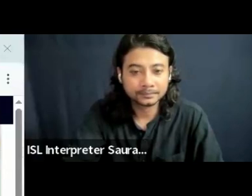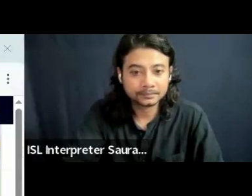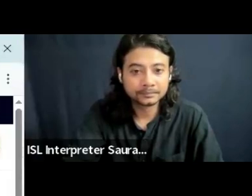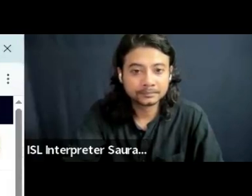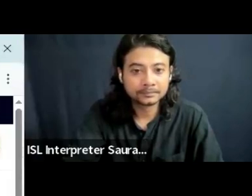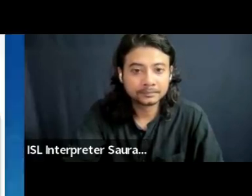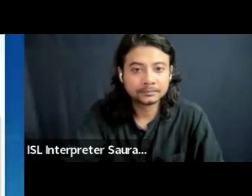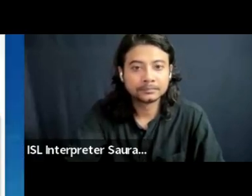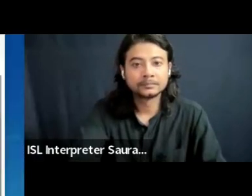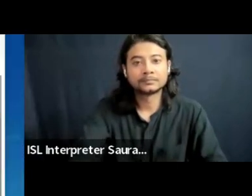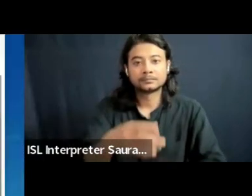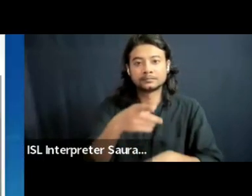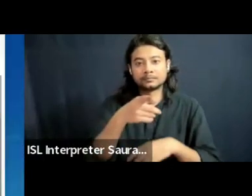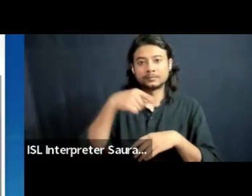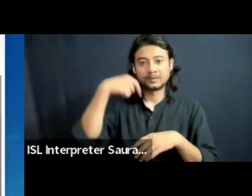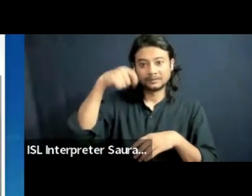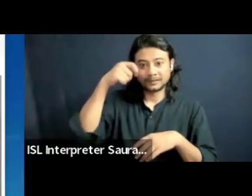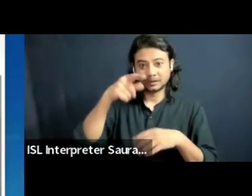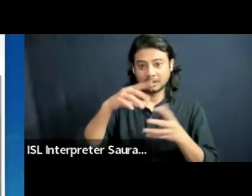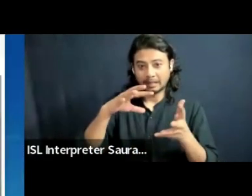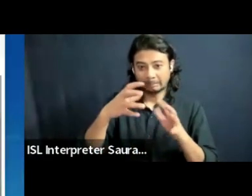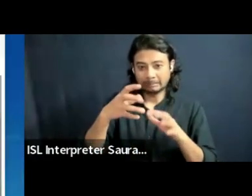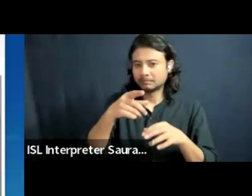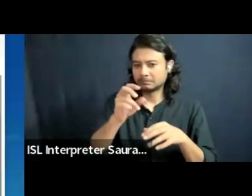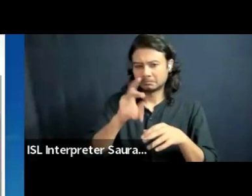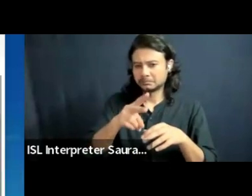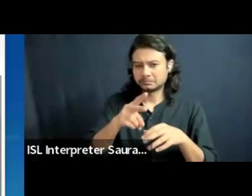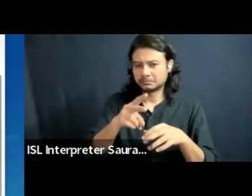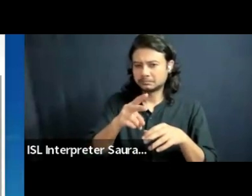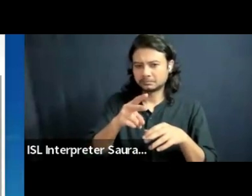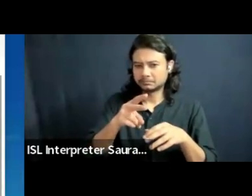Kavita, if it isn't working, that's okay. We can just continue on.